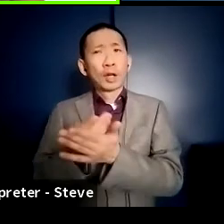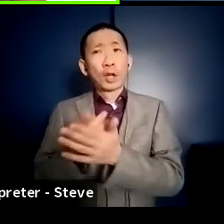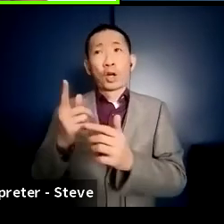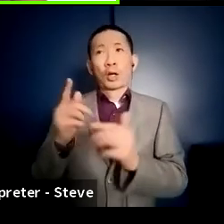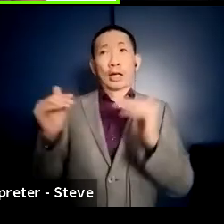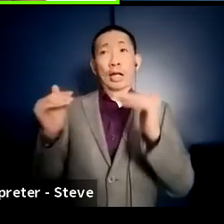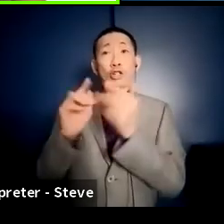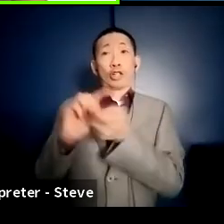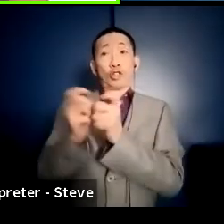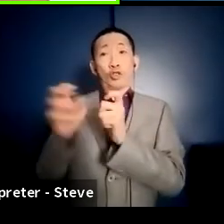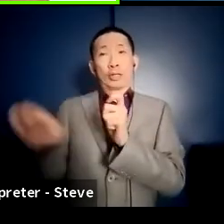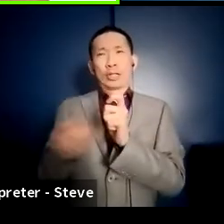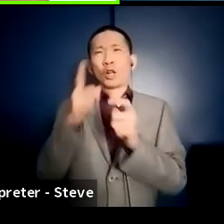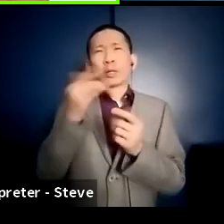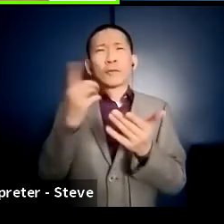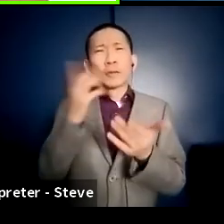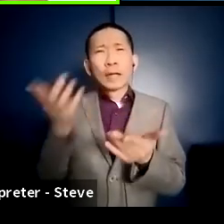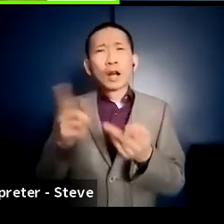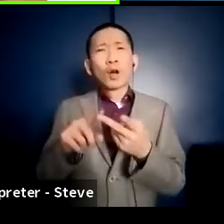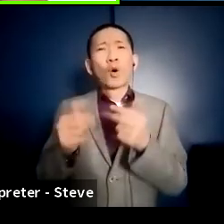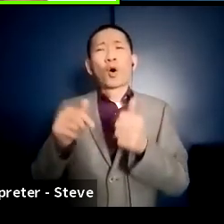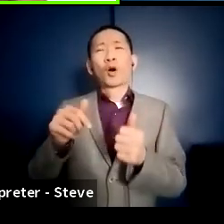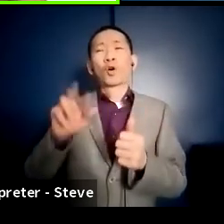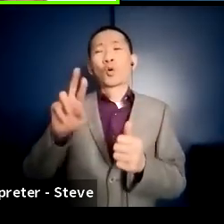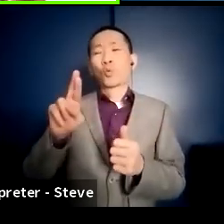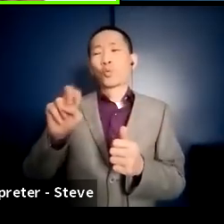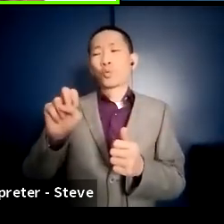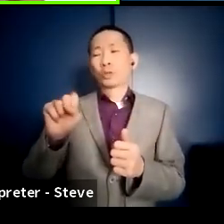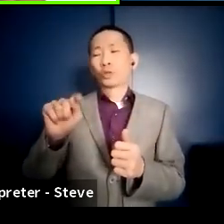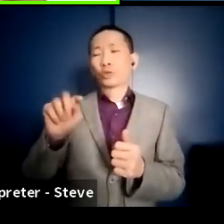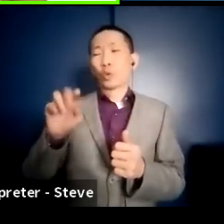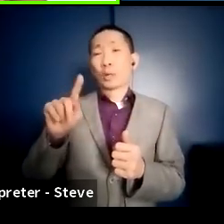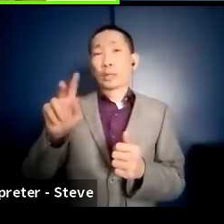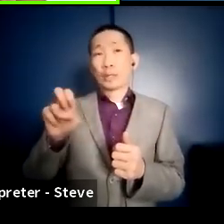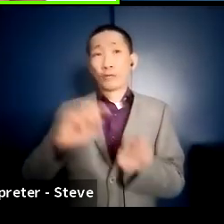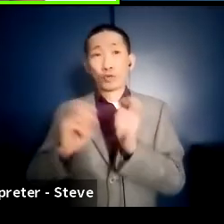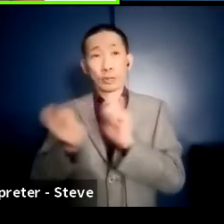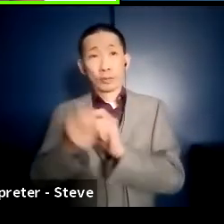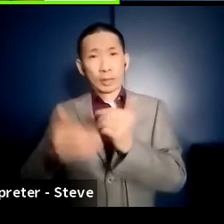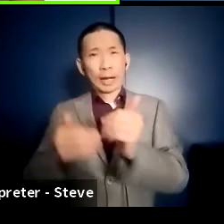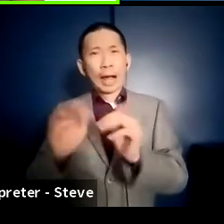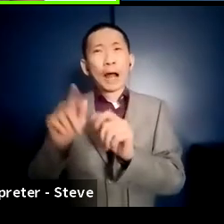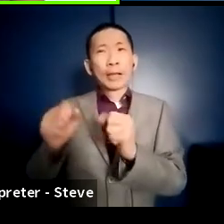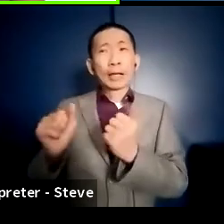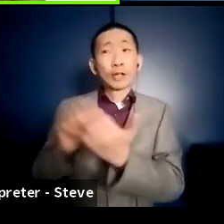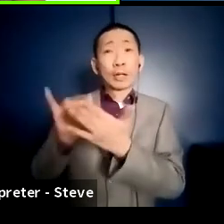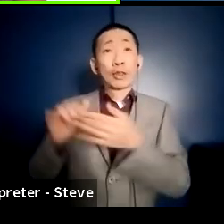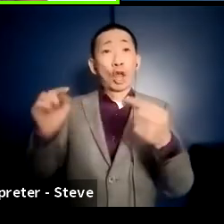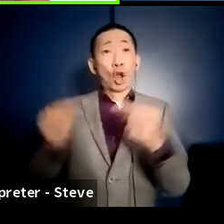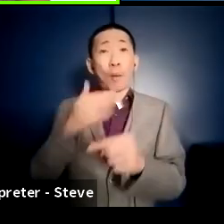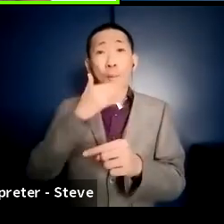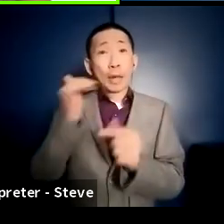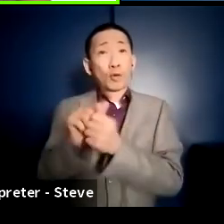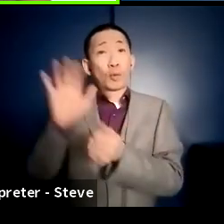them, or a restorative or transformative justice process? What could they do to address their harm better with the funds they